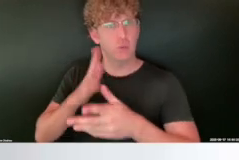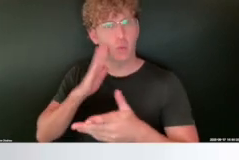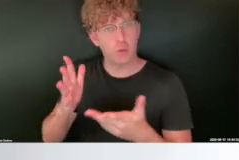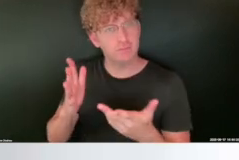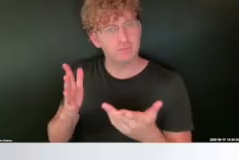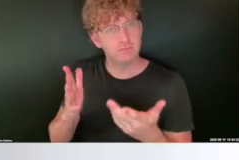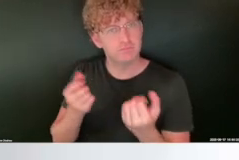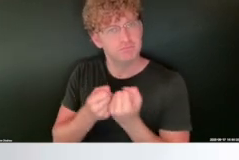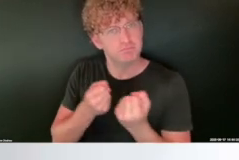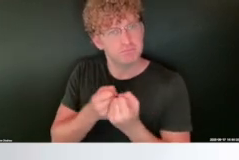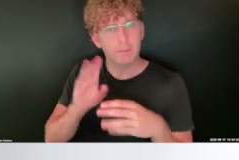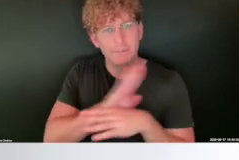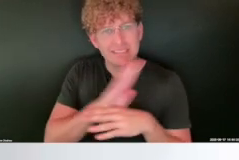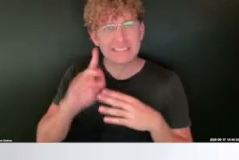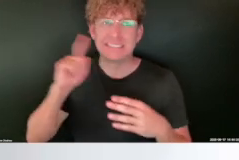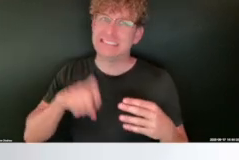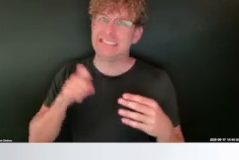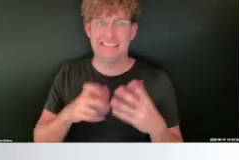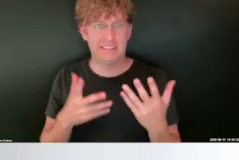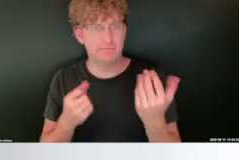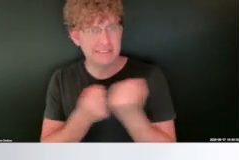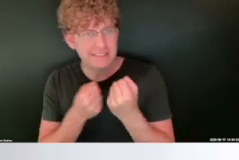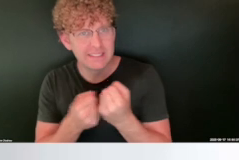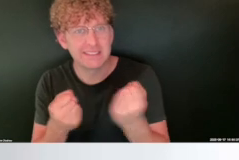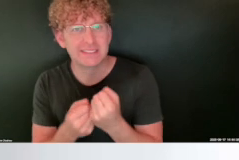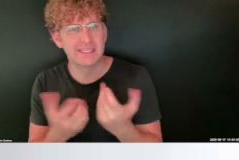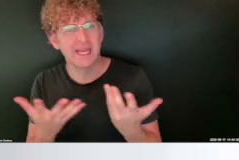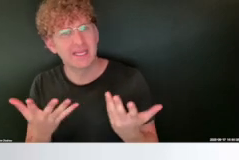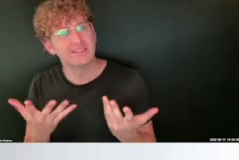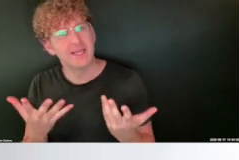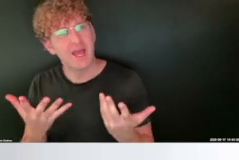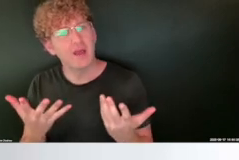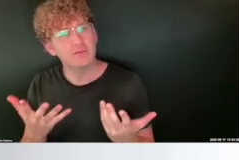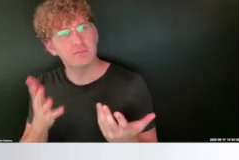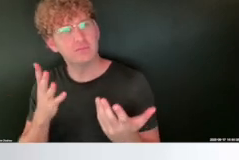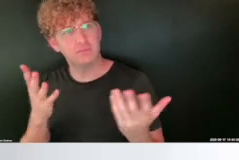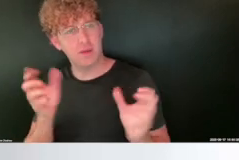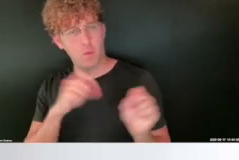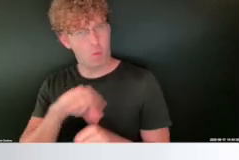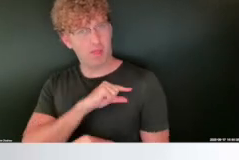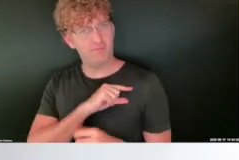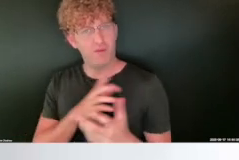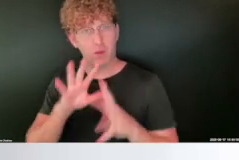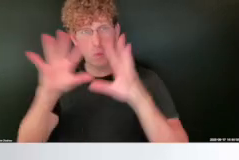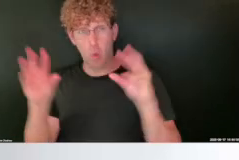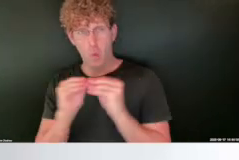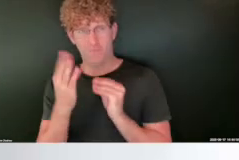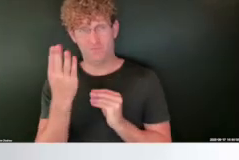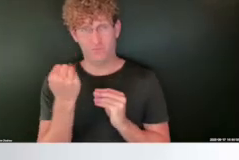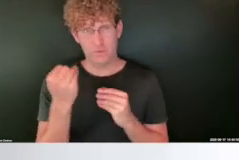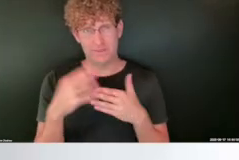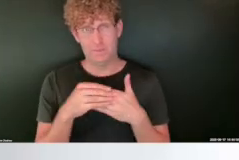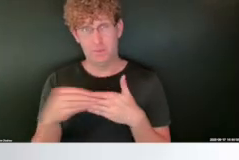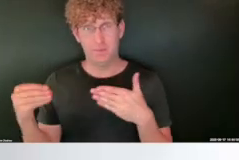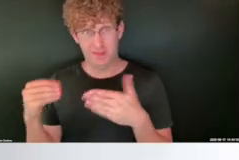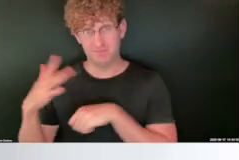would otherwise qualify for. A total of $14 million is available to support the program. Staff is not recommending